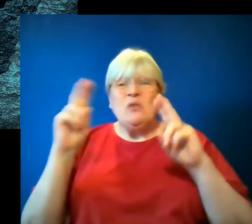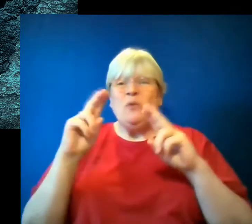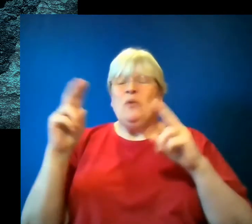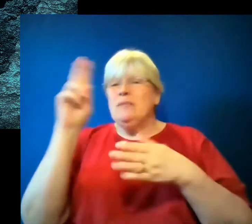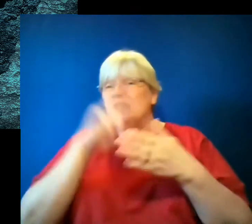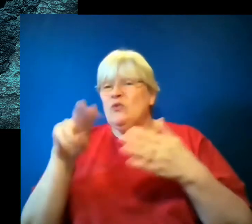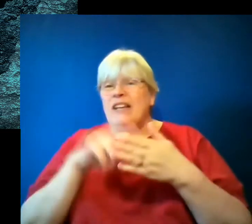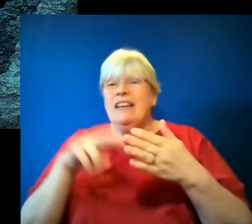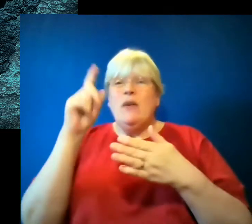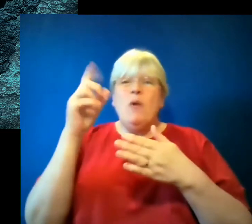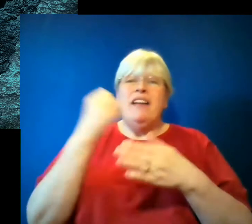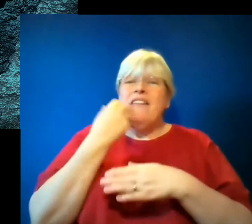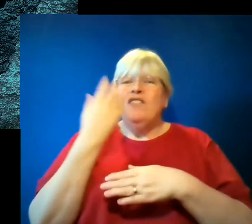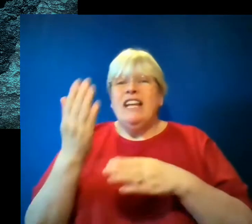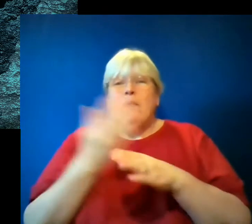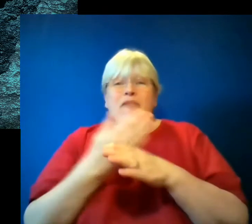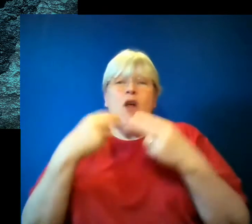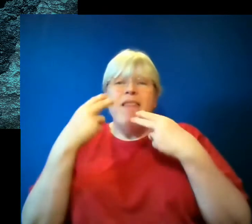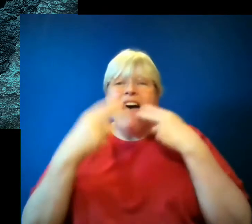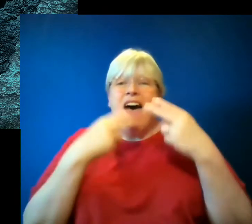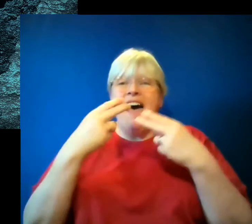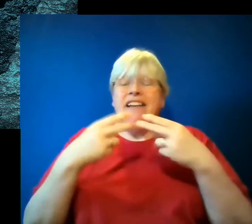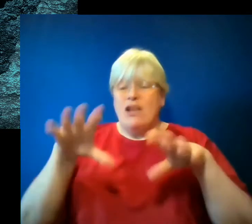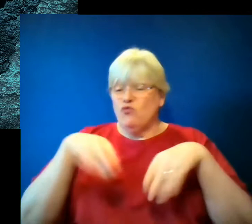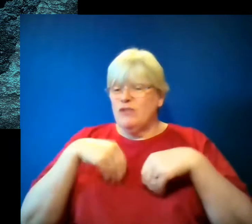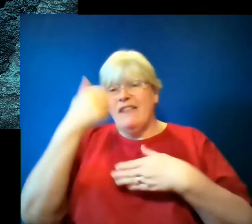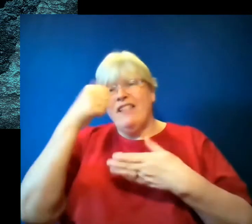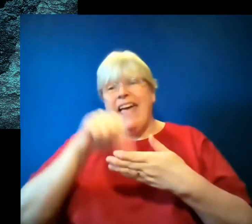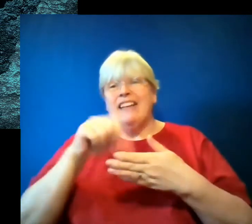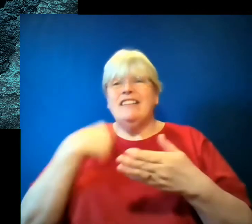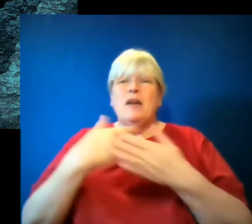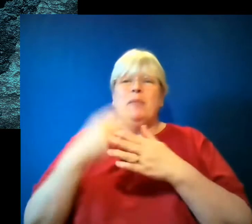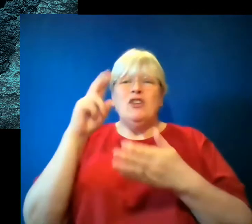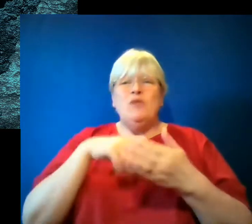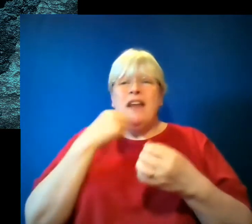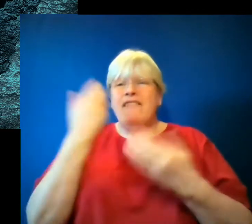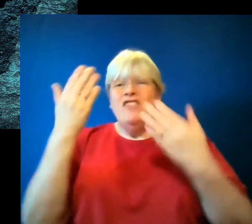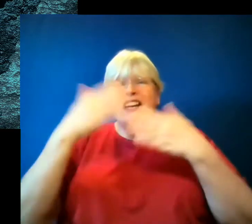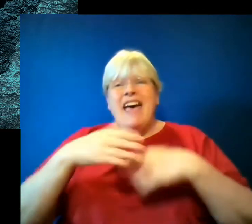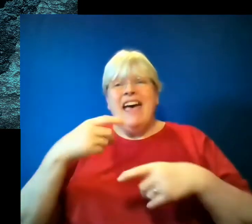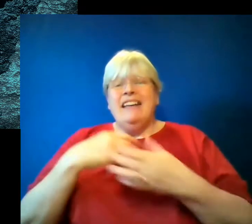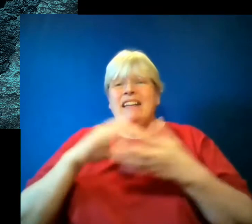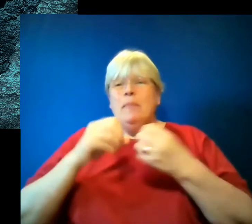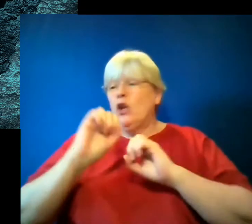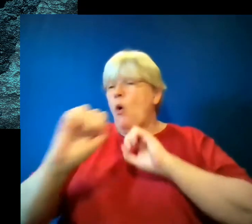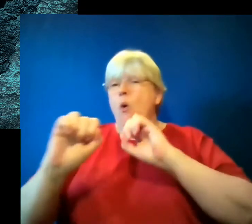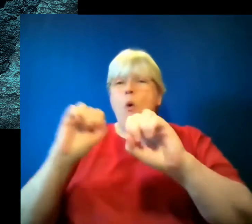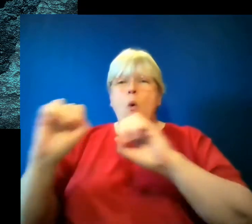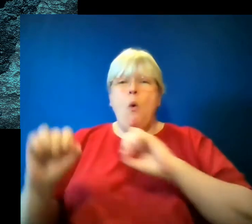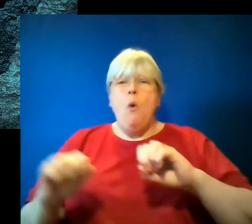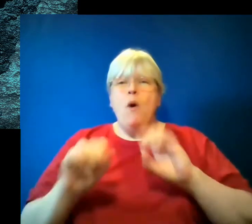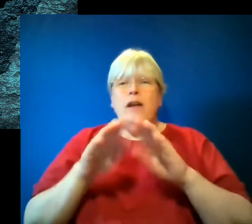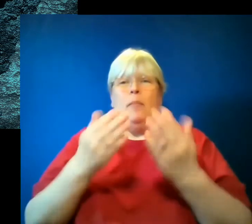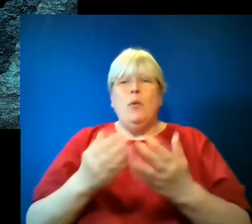a day just before lunch, or I get these letters from people reading them before bed and making their own books of hopes, making collages of hopes, thinking